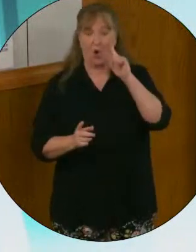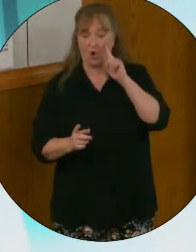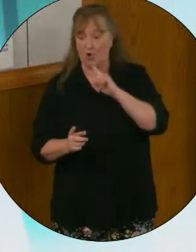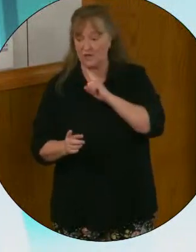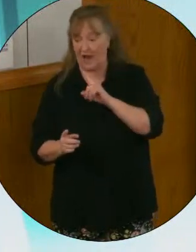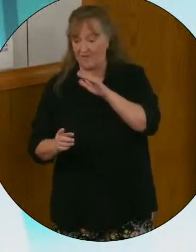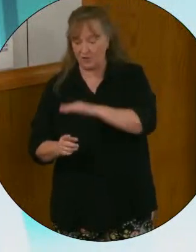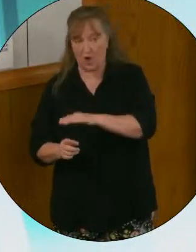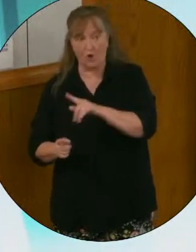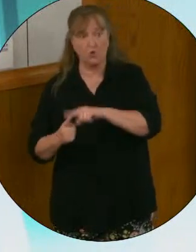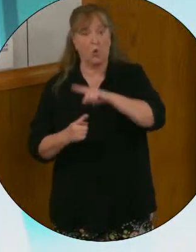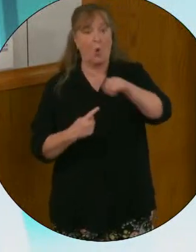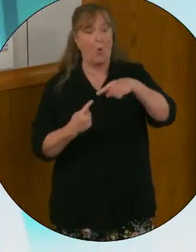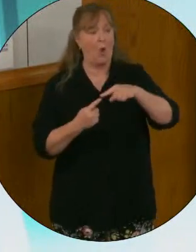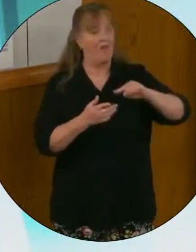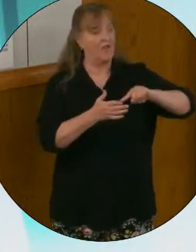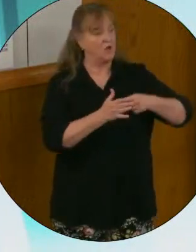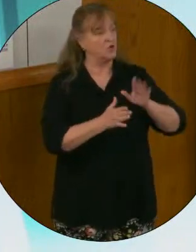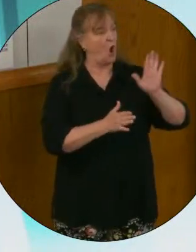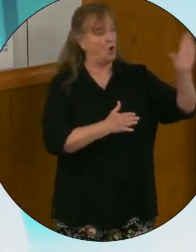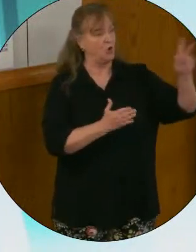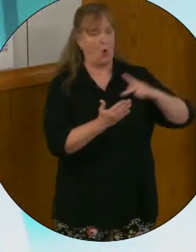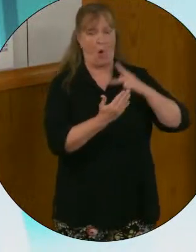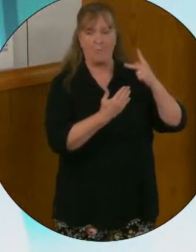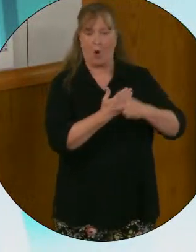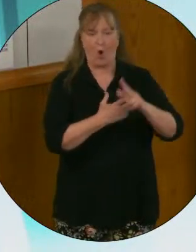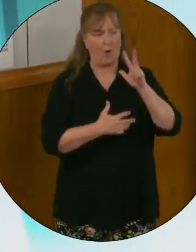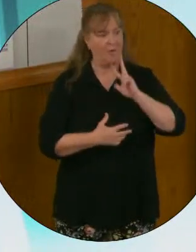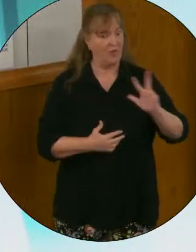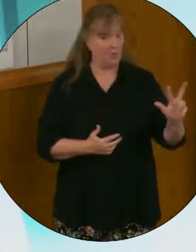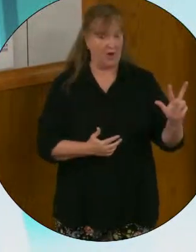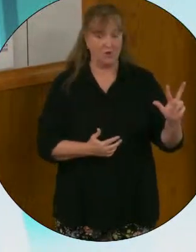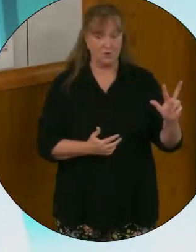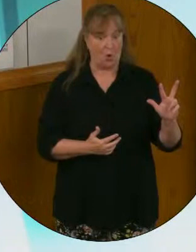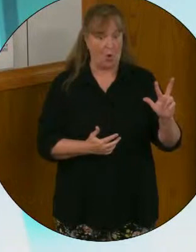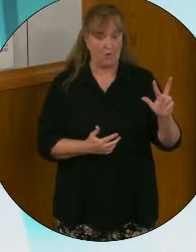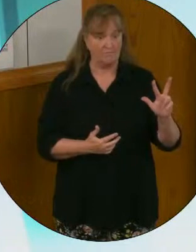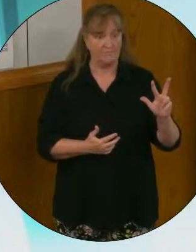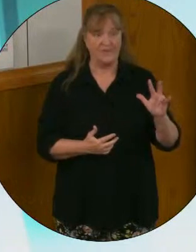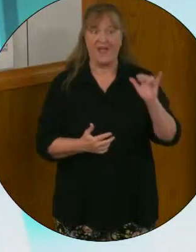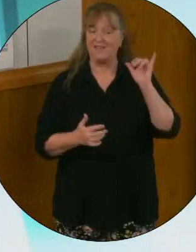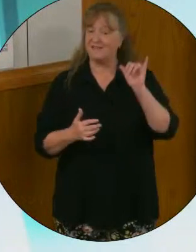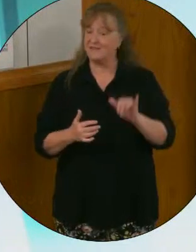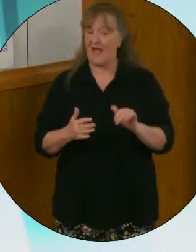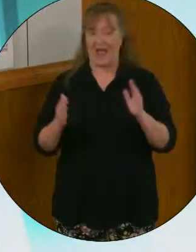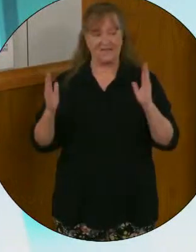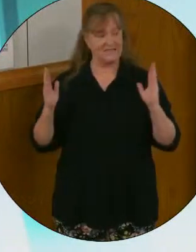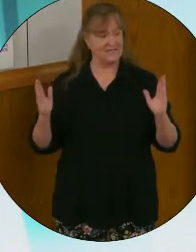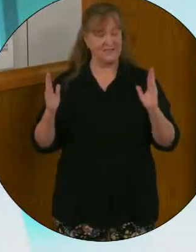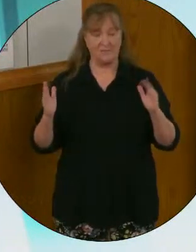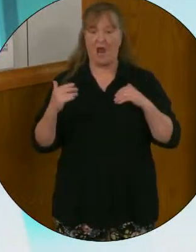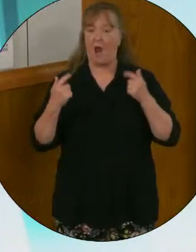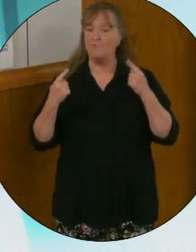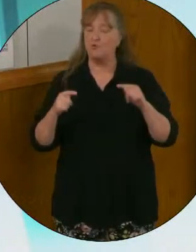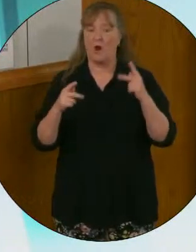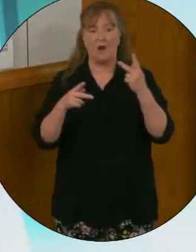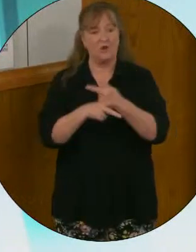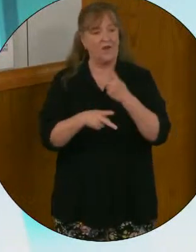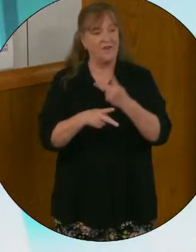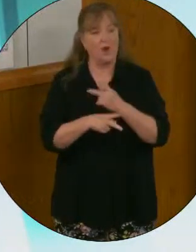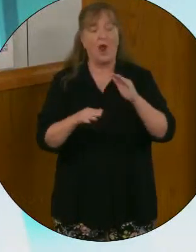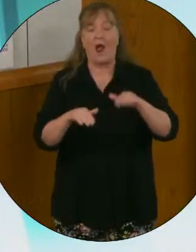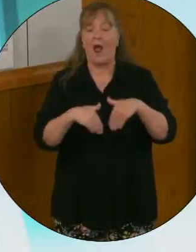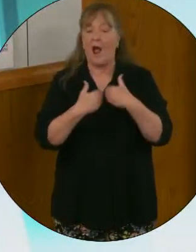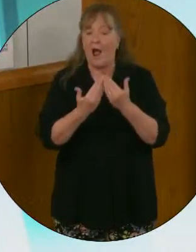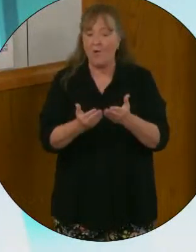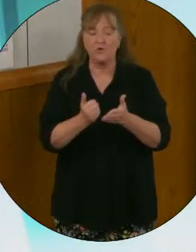child to when they start your program at 3 years old. That is the space I'm trying to figure out how